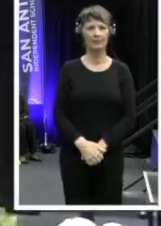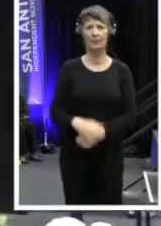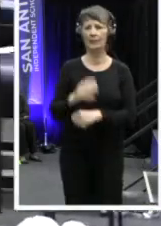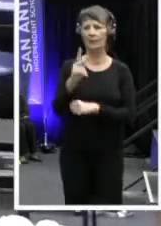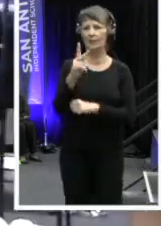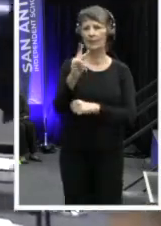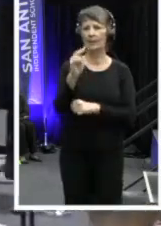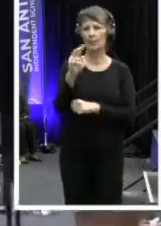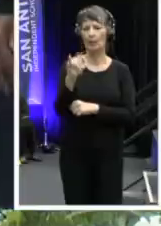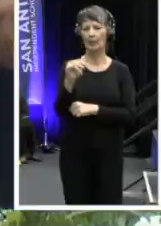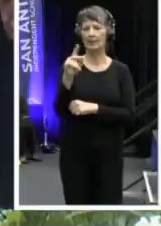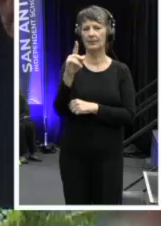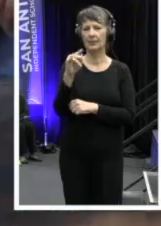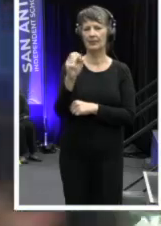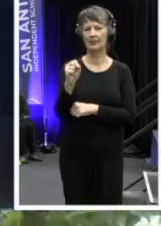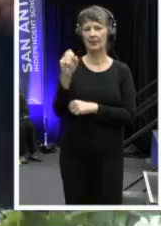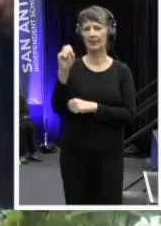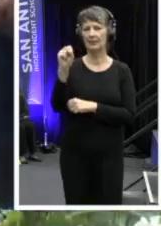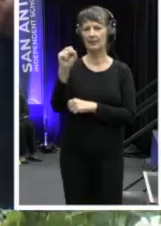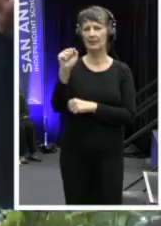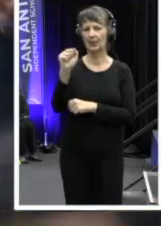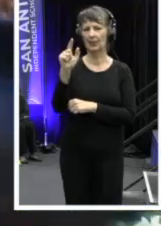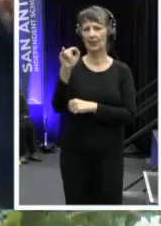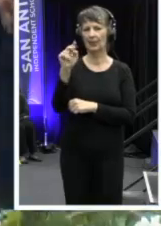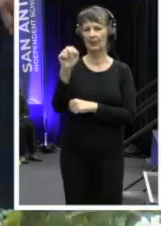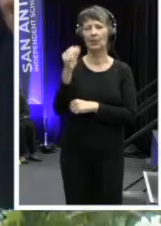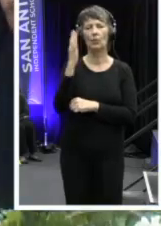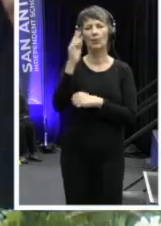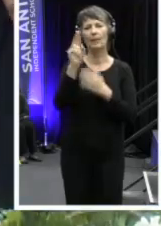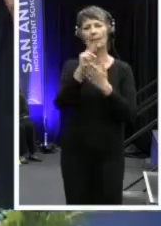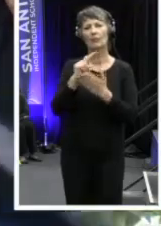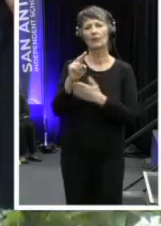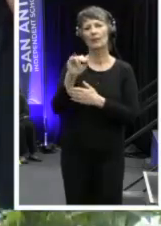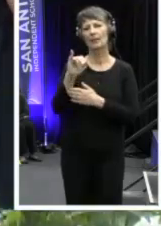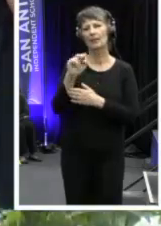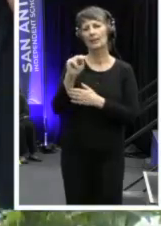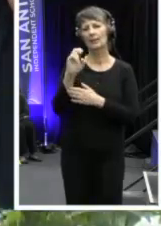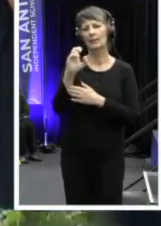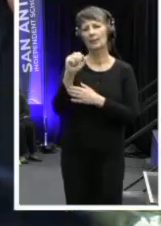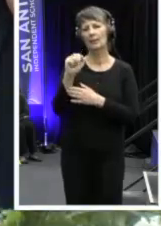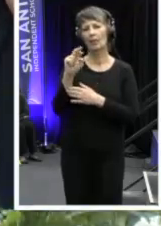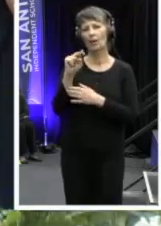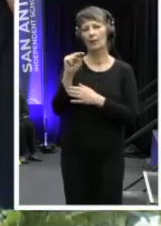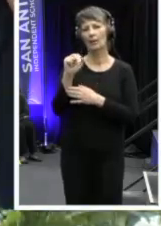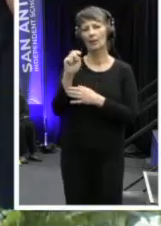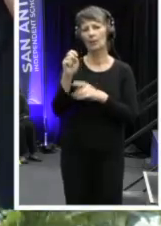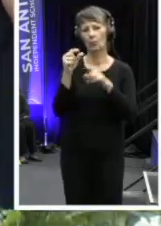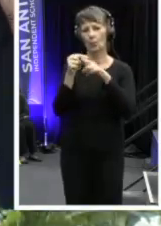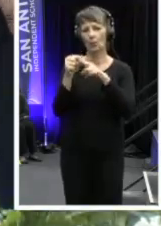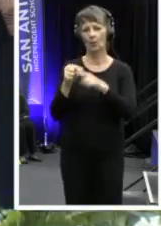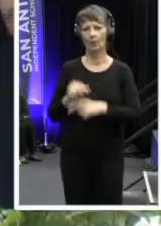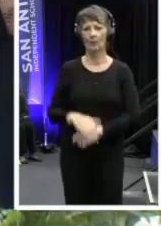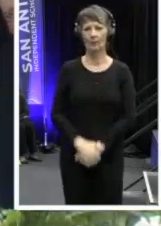Kimberly Dayanara Salinas will be attending the University of the Incarnate Word.